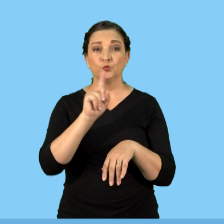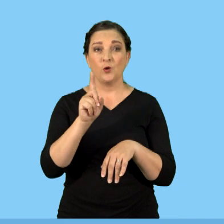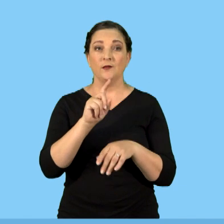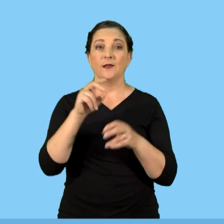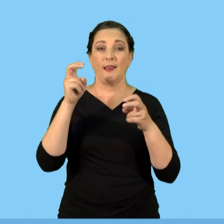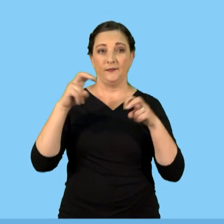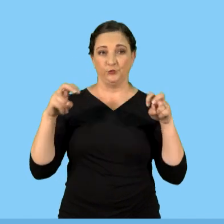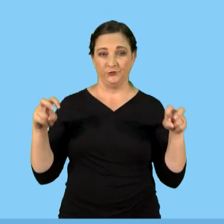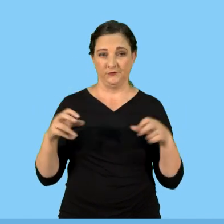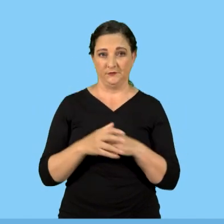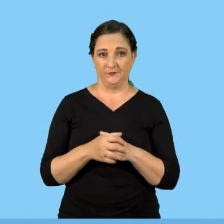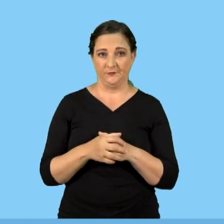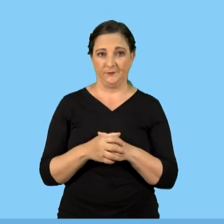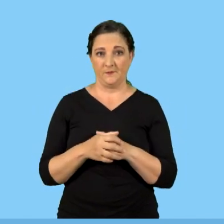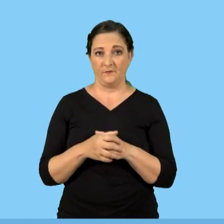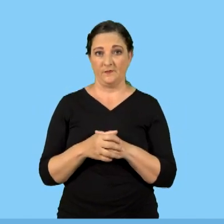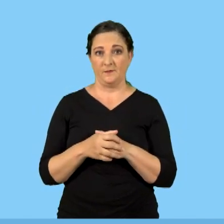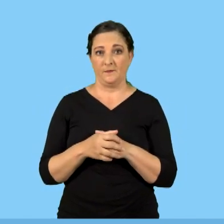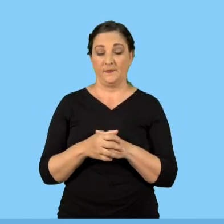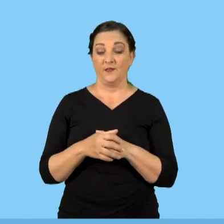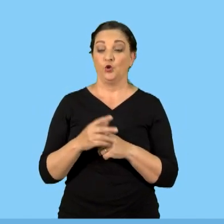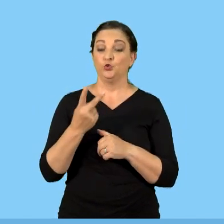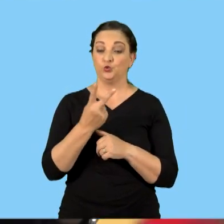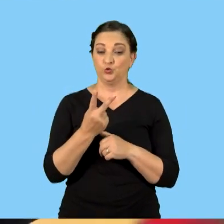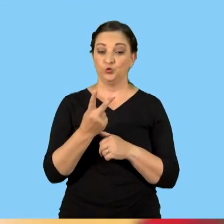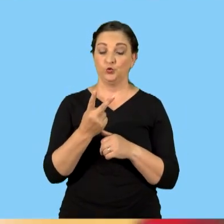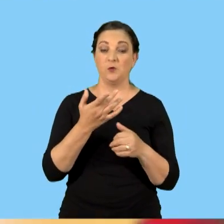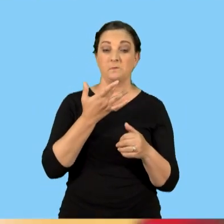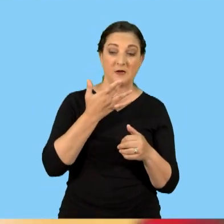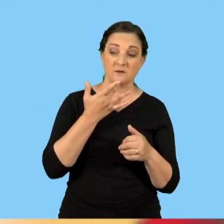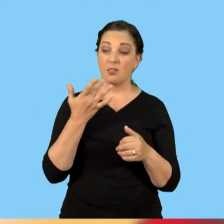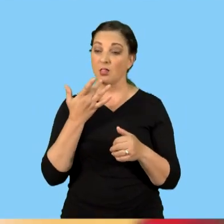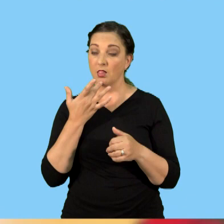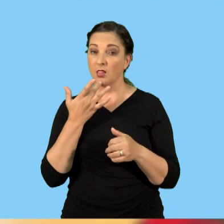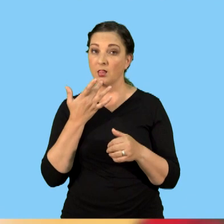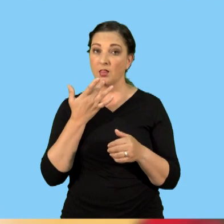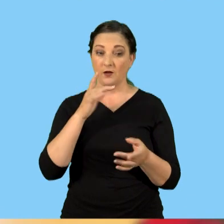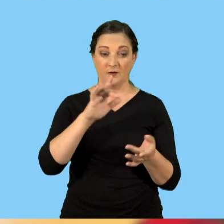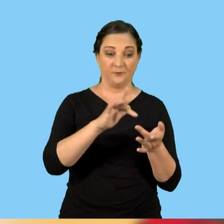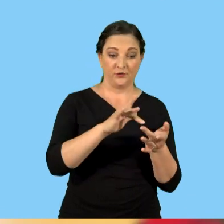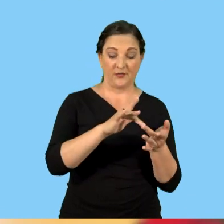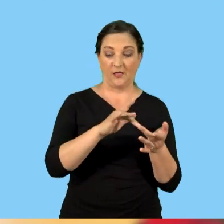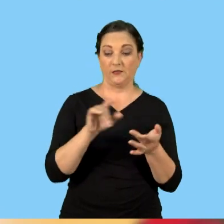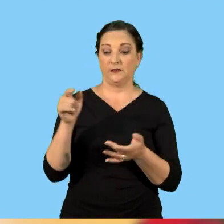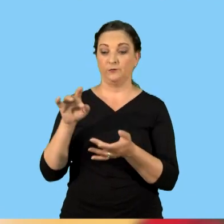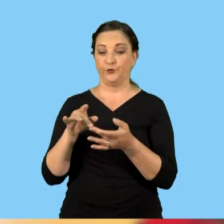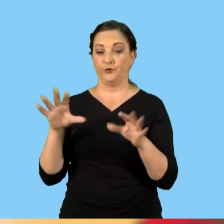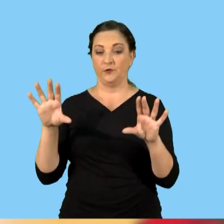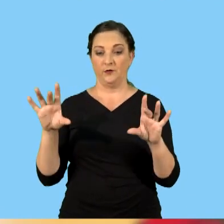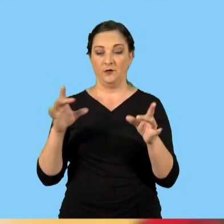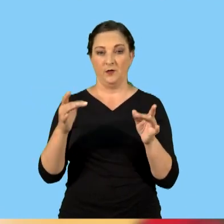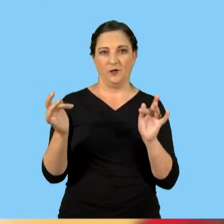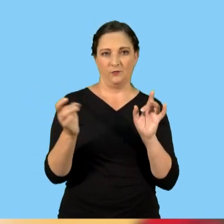the iron with the metal in the solution. So as I've said, we connect two metals, the one that you're trying to protect and the other one